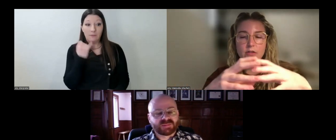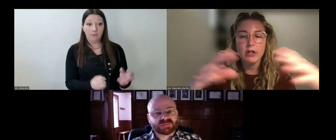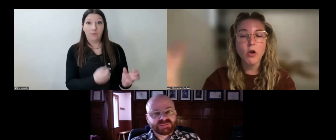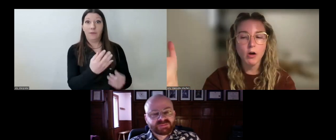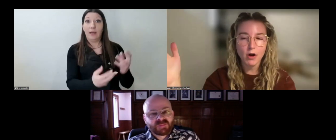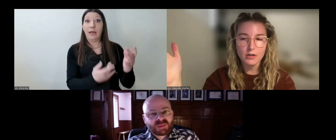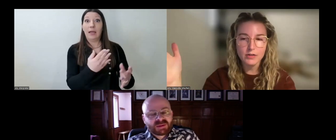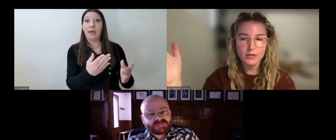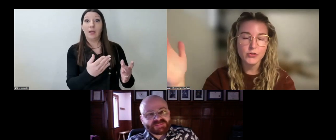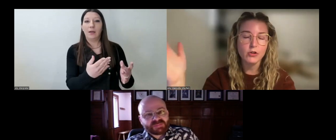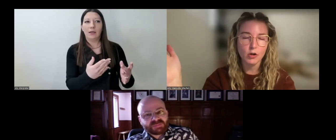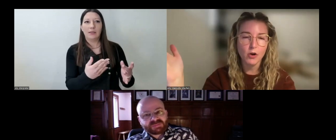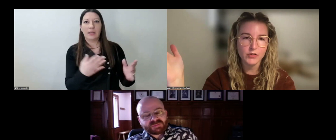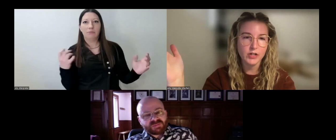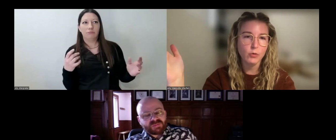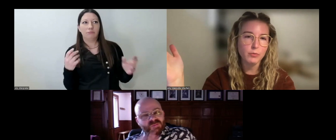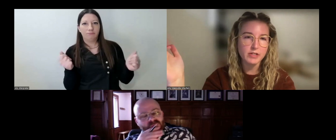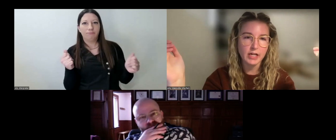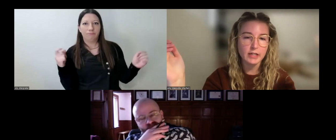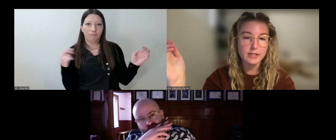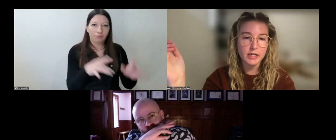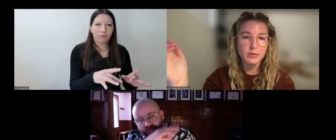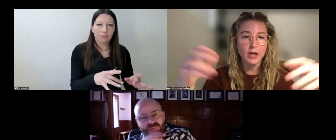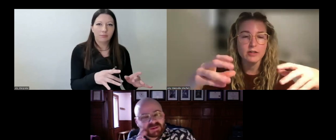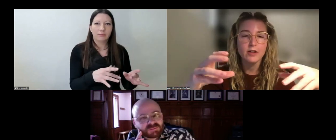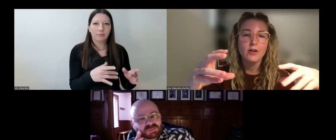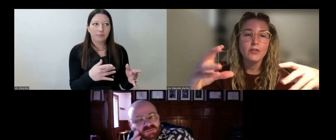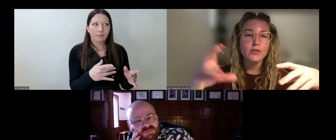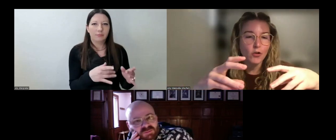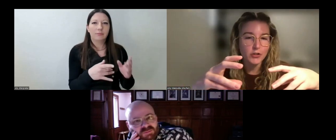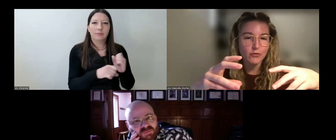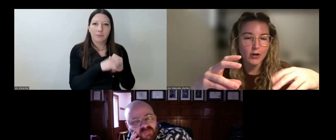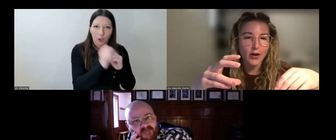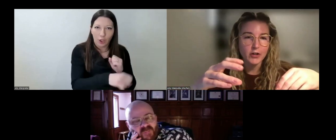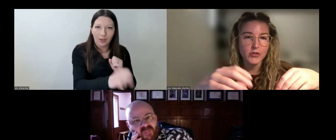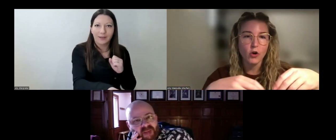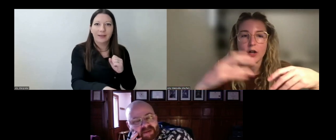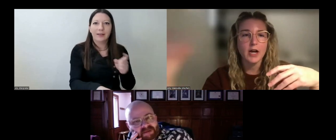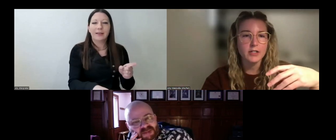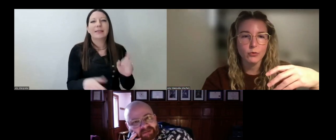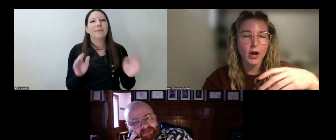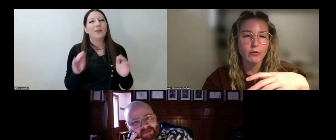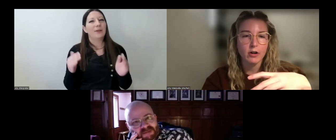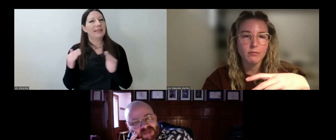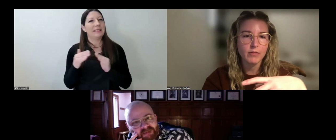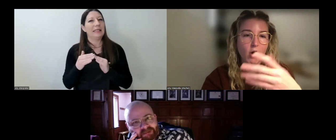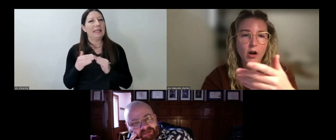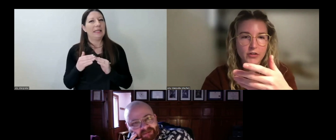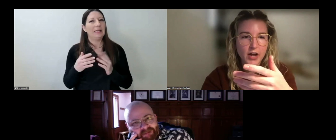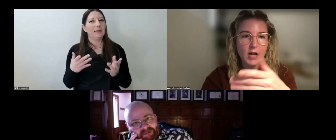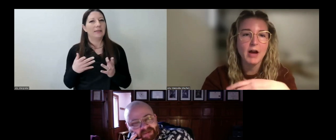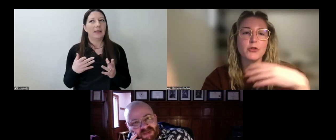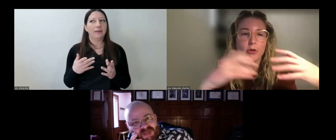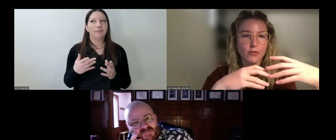it's a very long process, or it's a longer process than it would be, say, in like a city, because these volunteer firefighters are contacted wherever they are